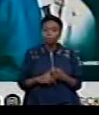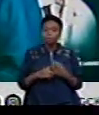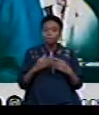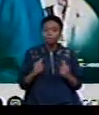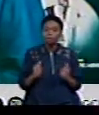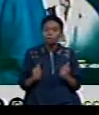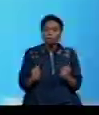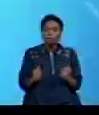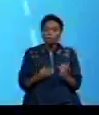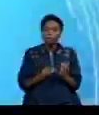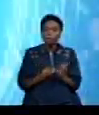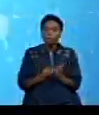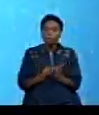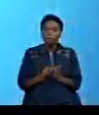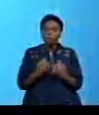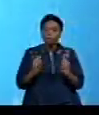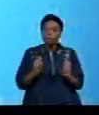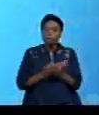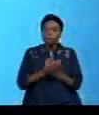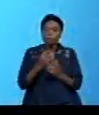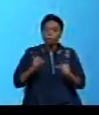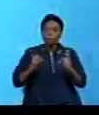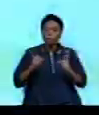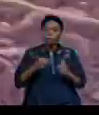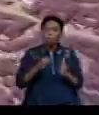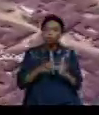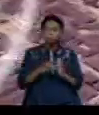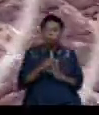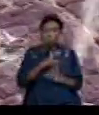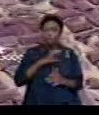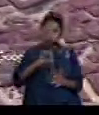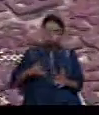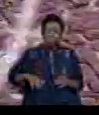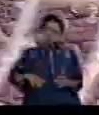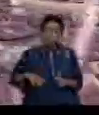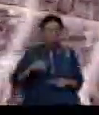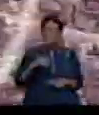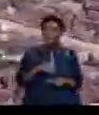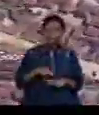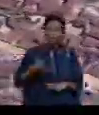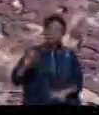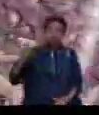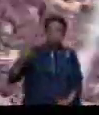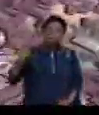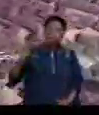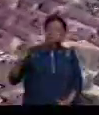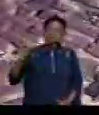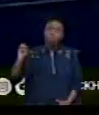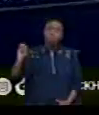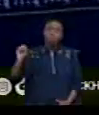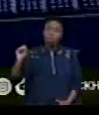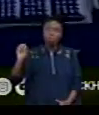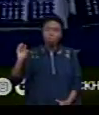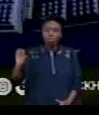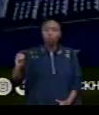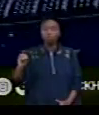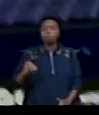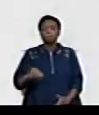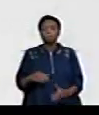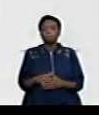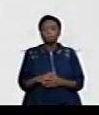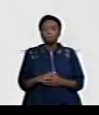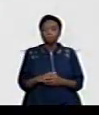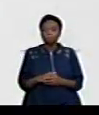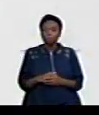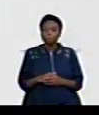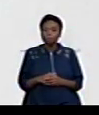of Jesus Christ. GCK. Live from Ogbomoso. Streams to the world via satellite and